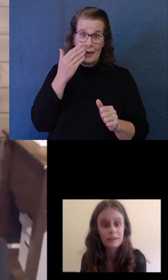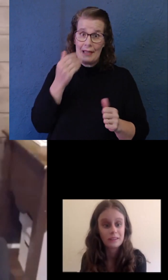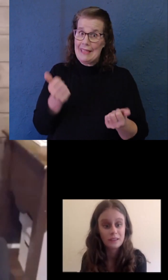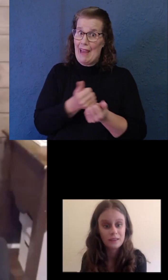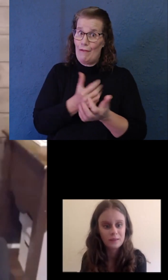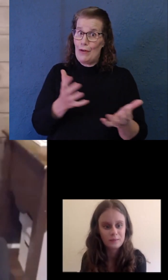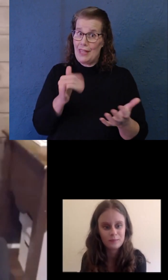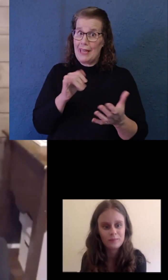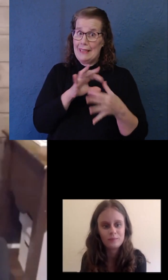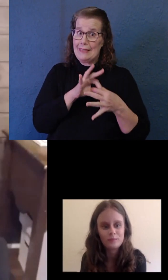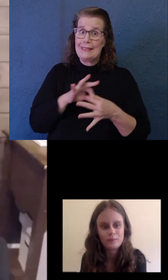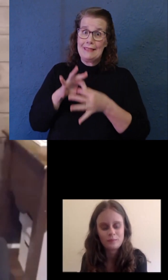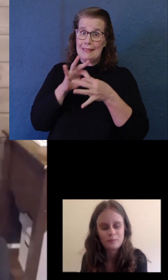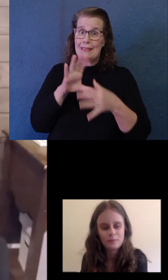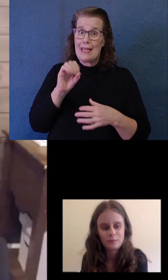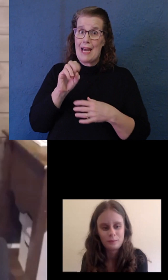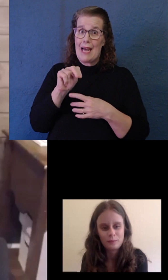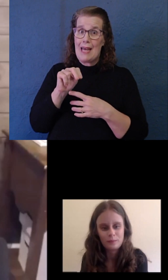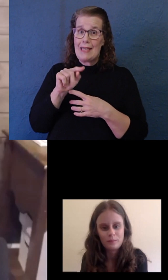everything's connected. I'm